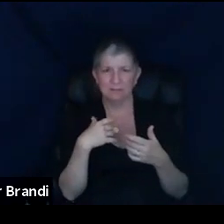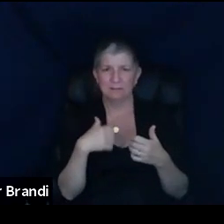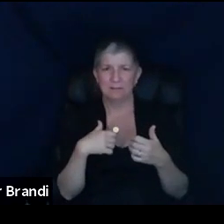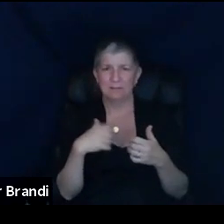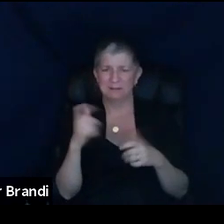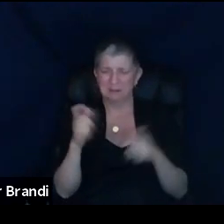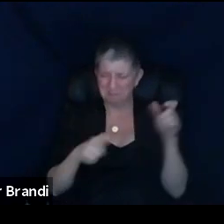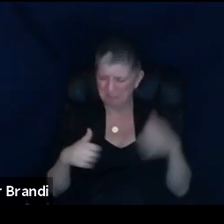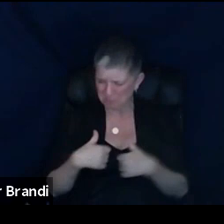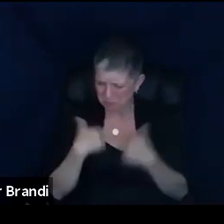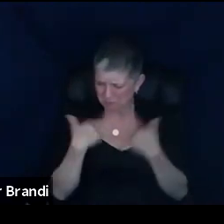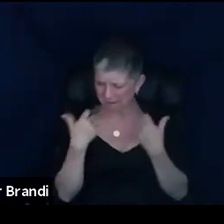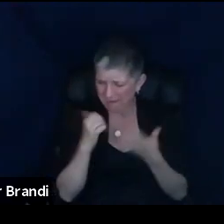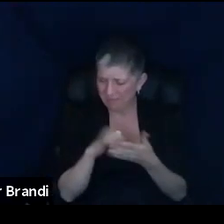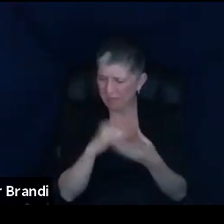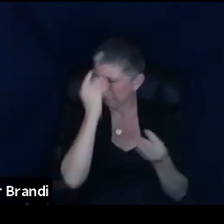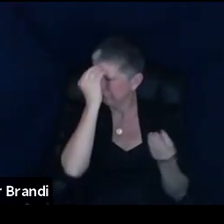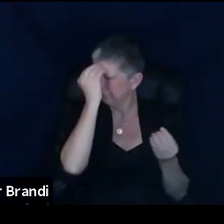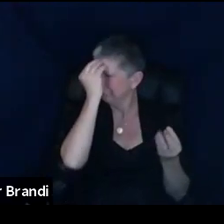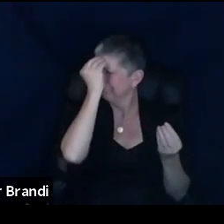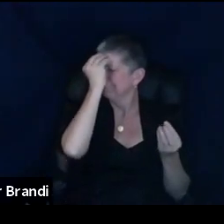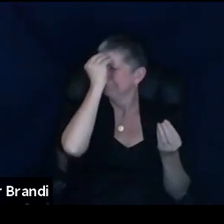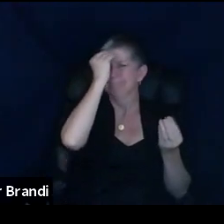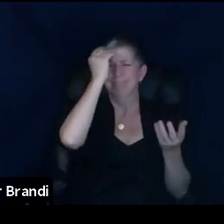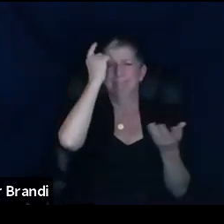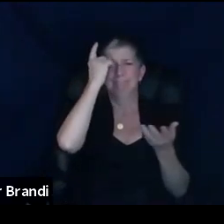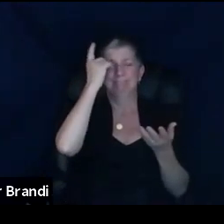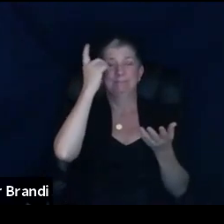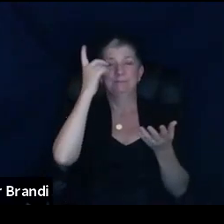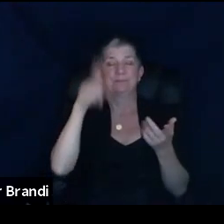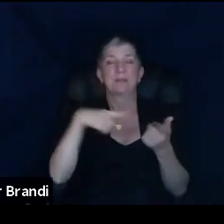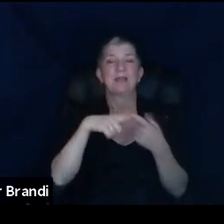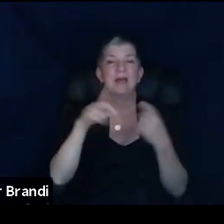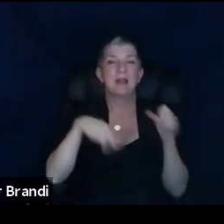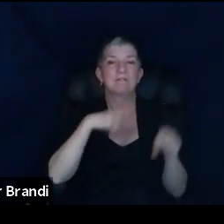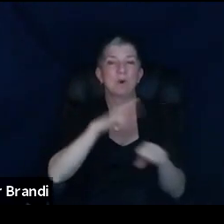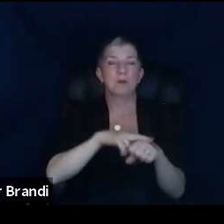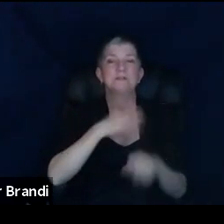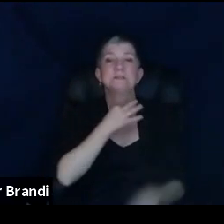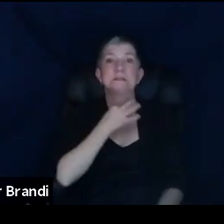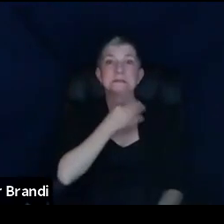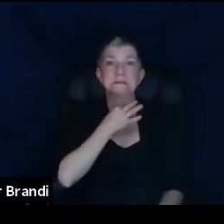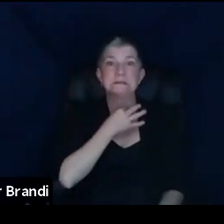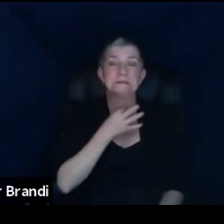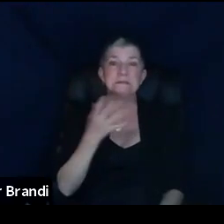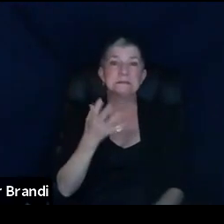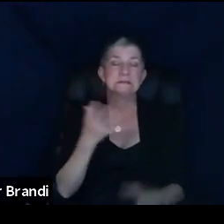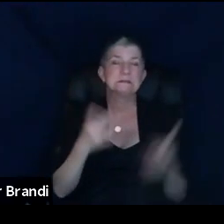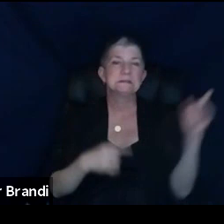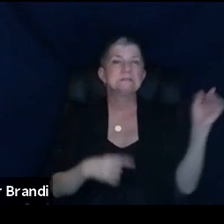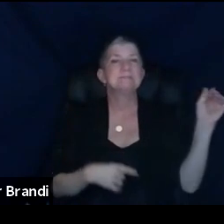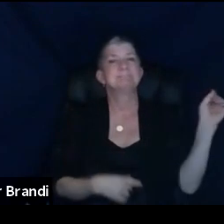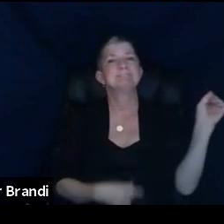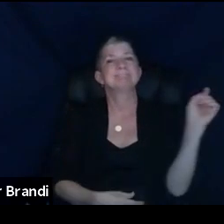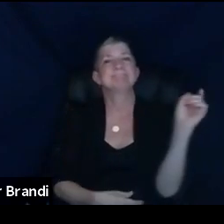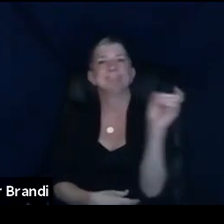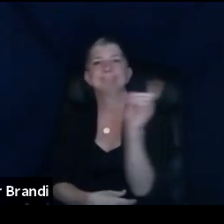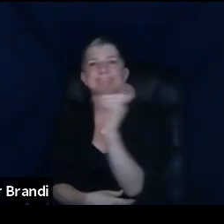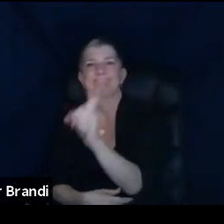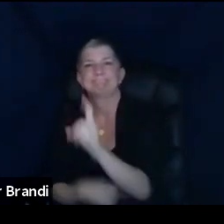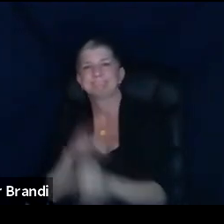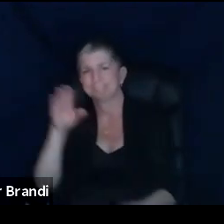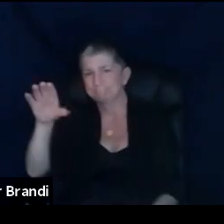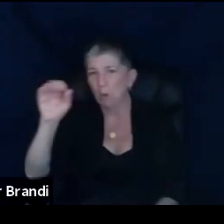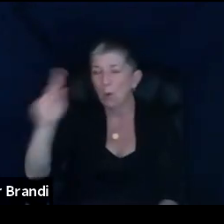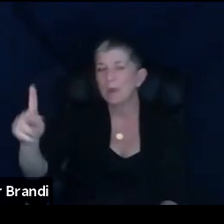cattle prods? What's this cattle prod thing? And then of course, my sense of curiosity got the best of me. And I went and said, okay, hit